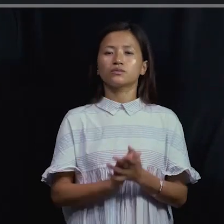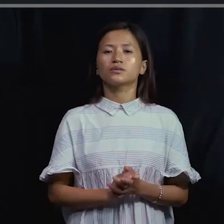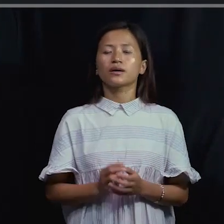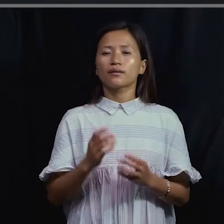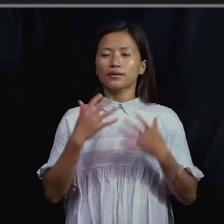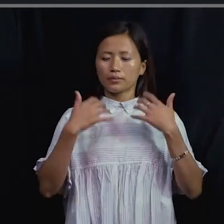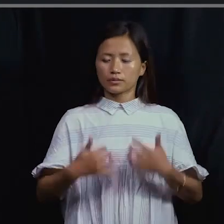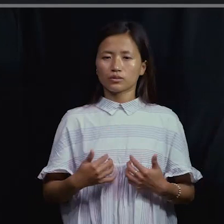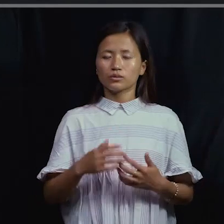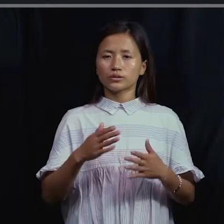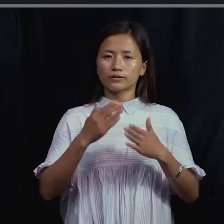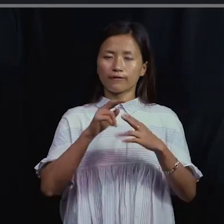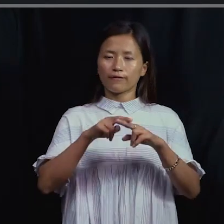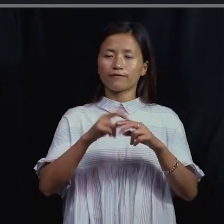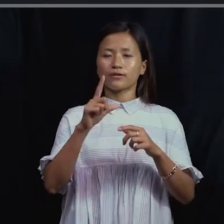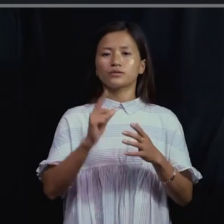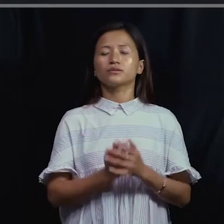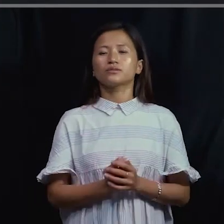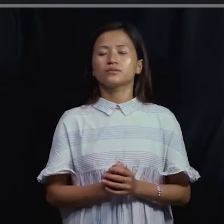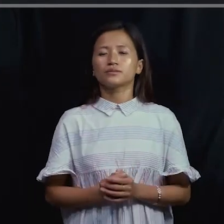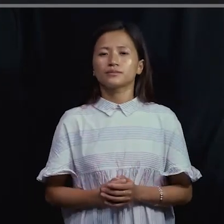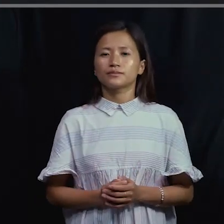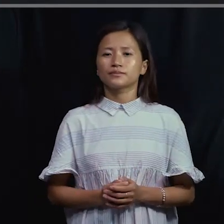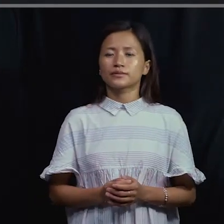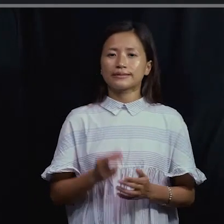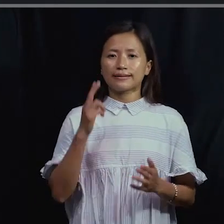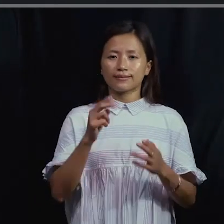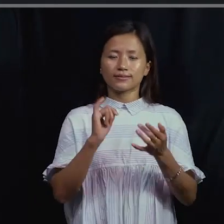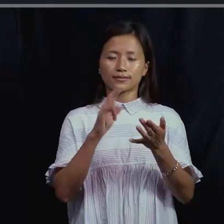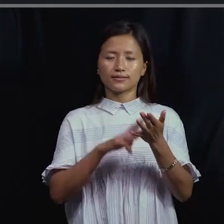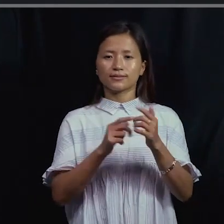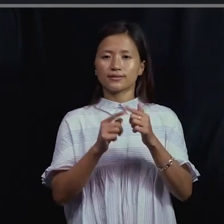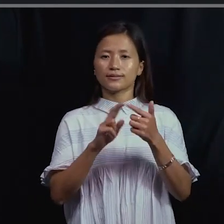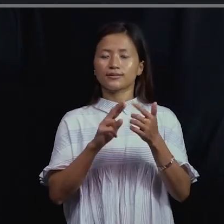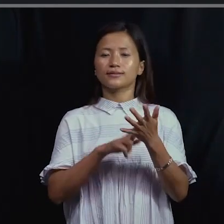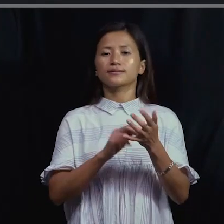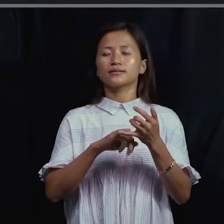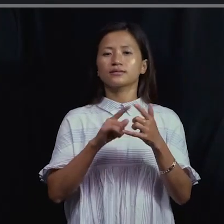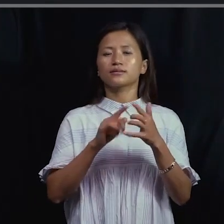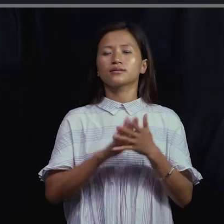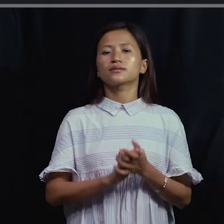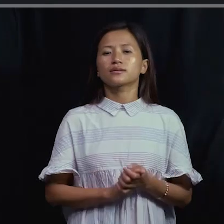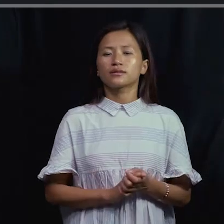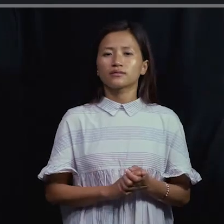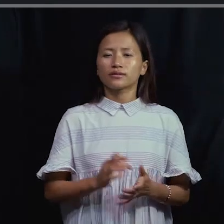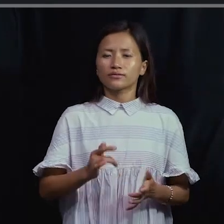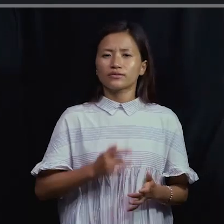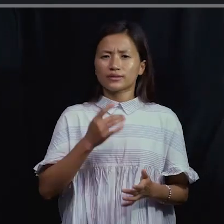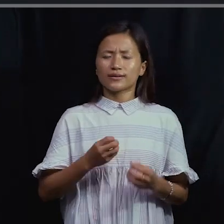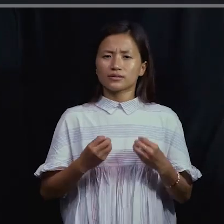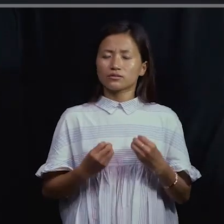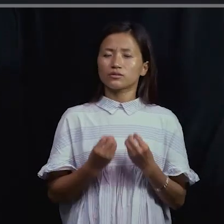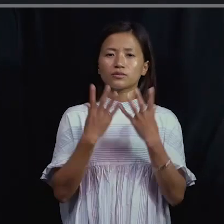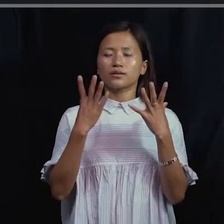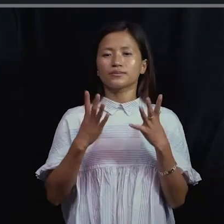always fluctuating, okay? And then there is intense emotion, like I was citing earlier. You feel extremely